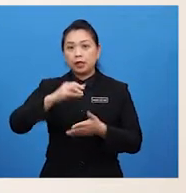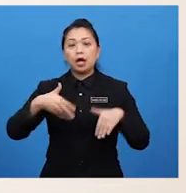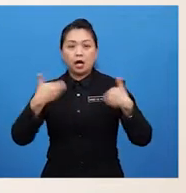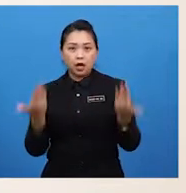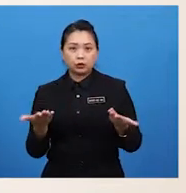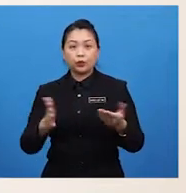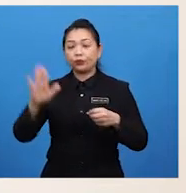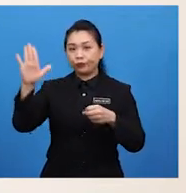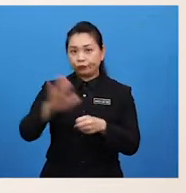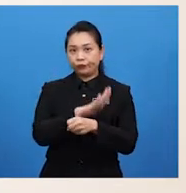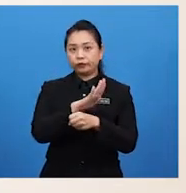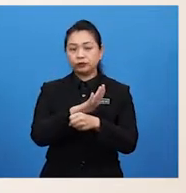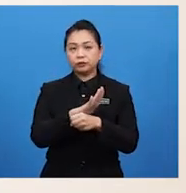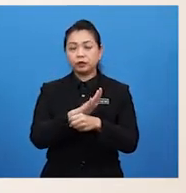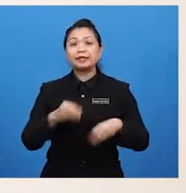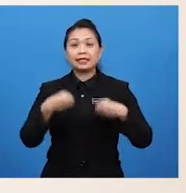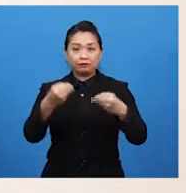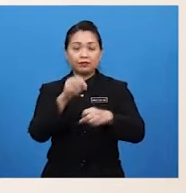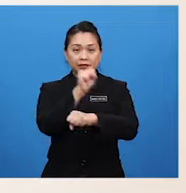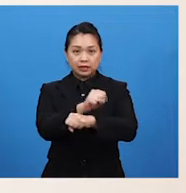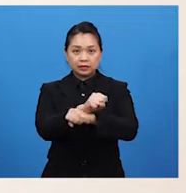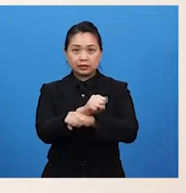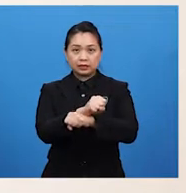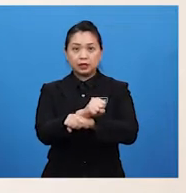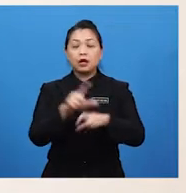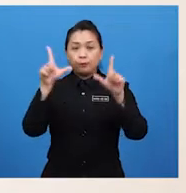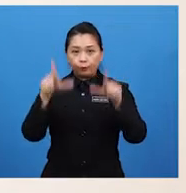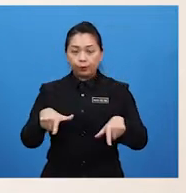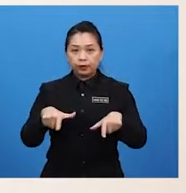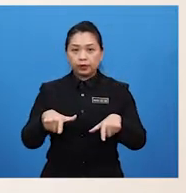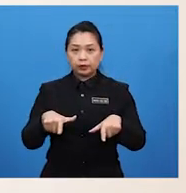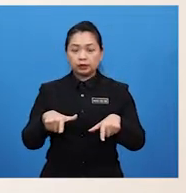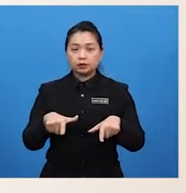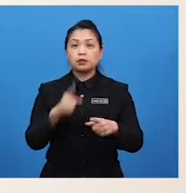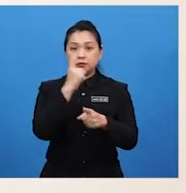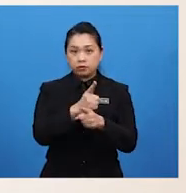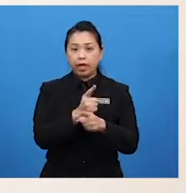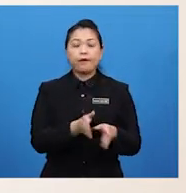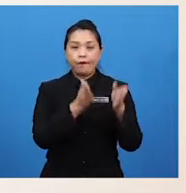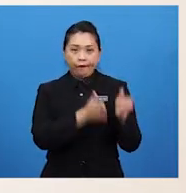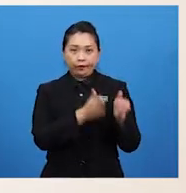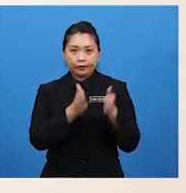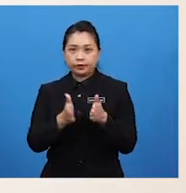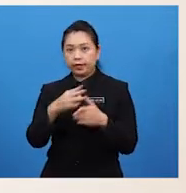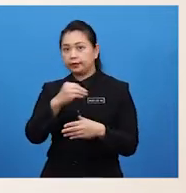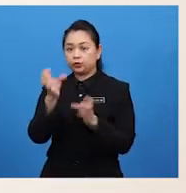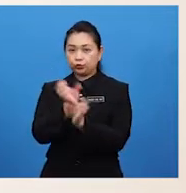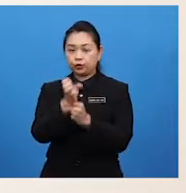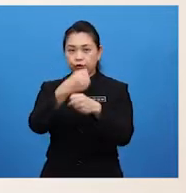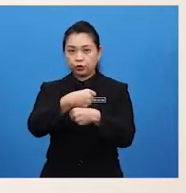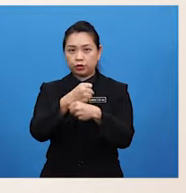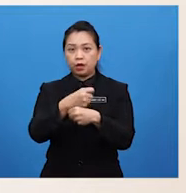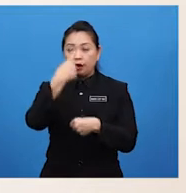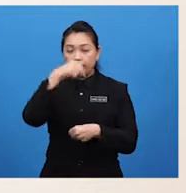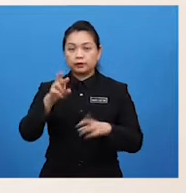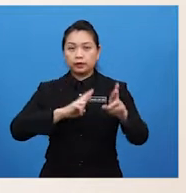to fulfill a given task and put it in the right organization and structure for